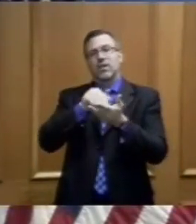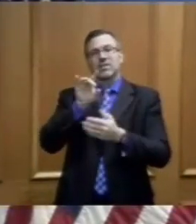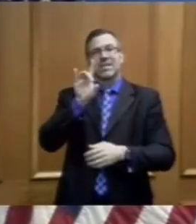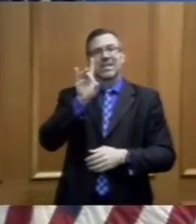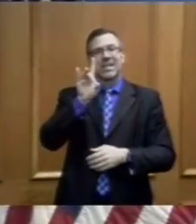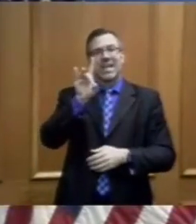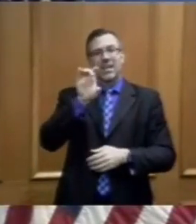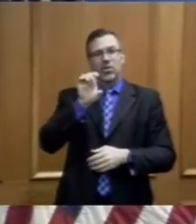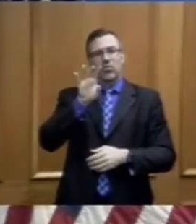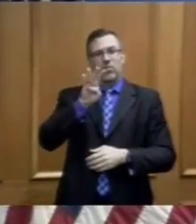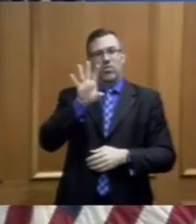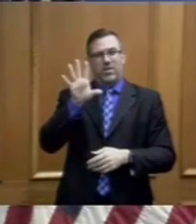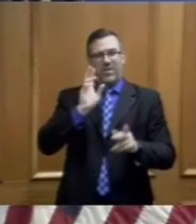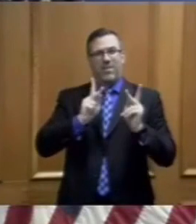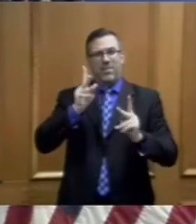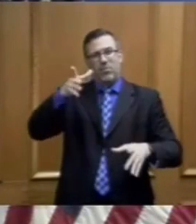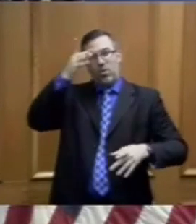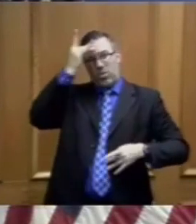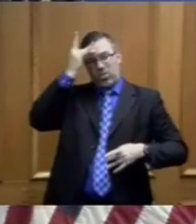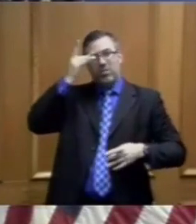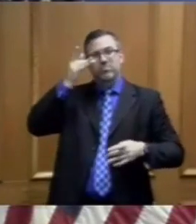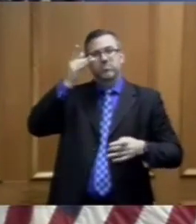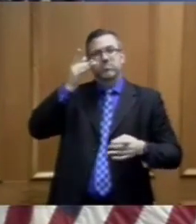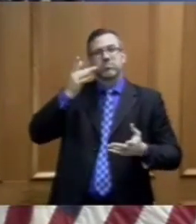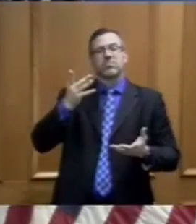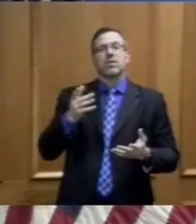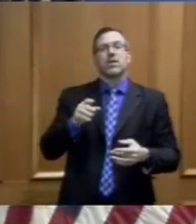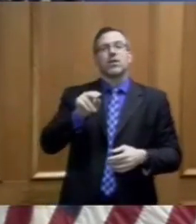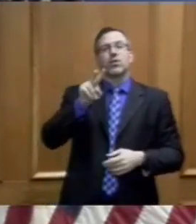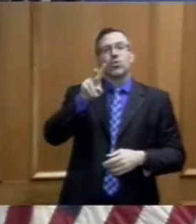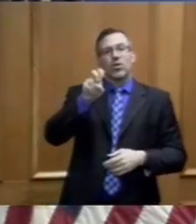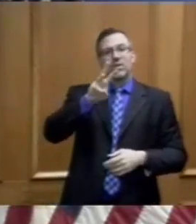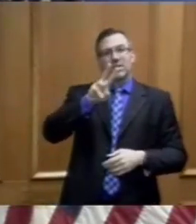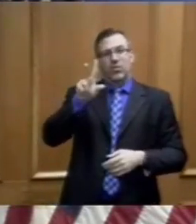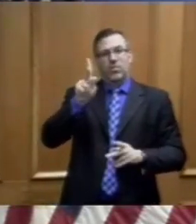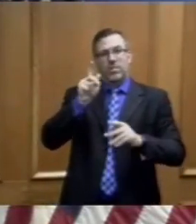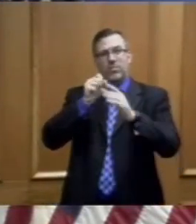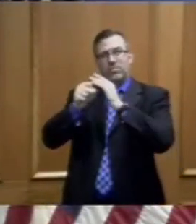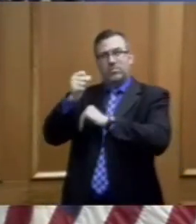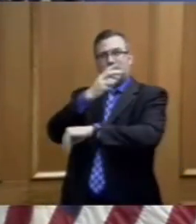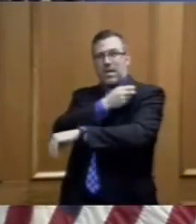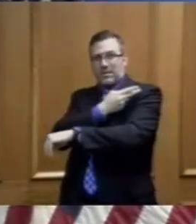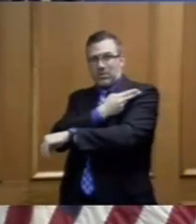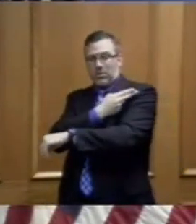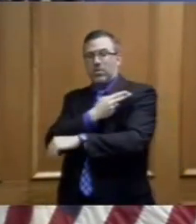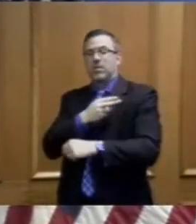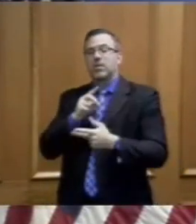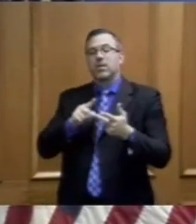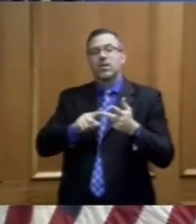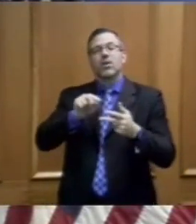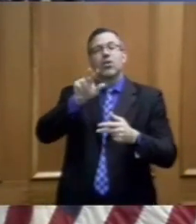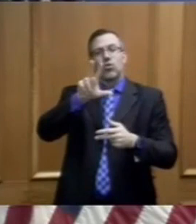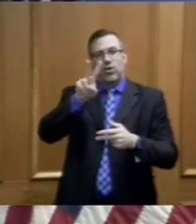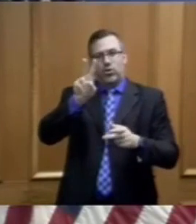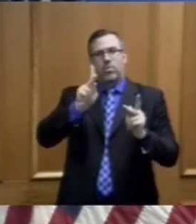2,845 cases with 263 hospitalizations and 32 deaths. We have done